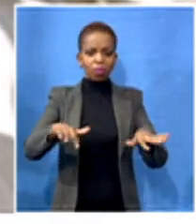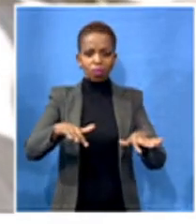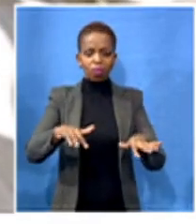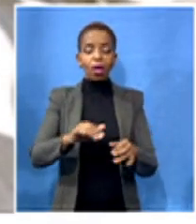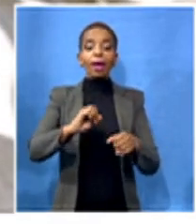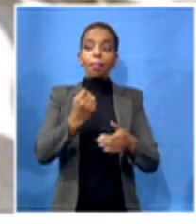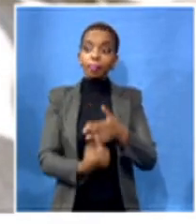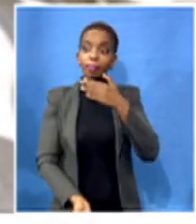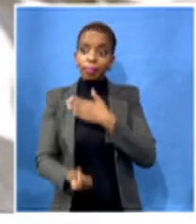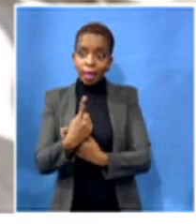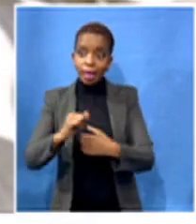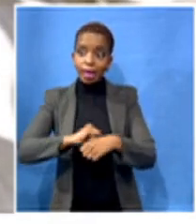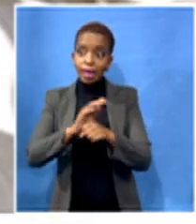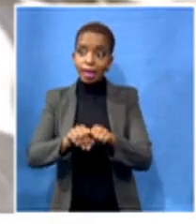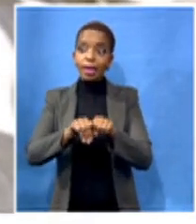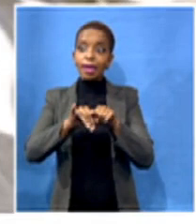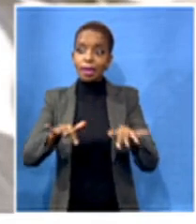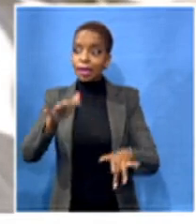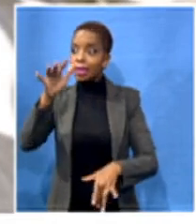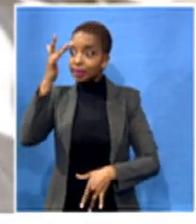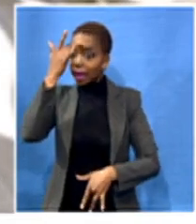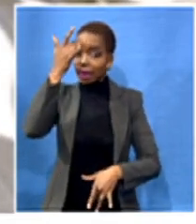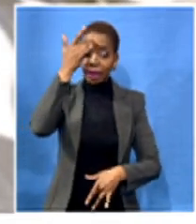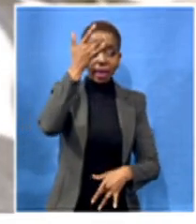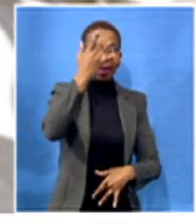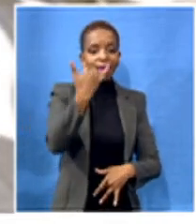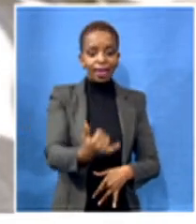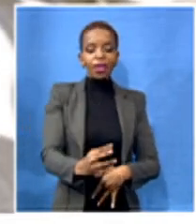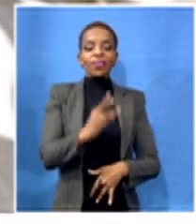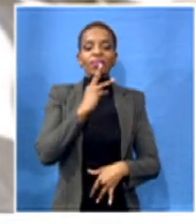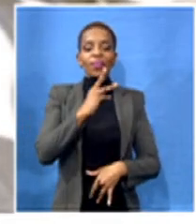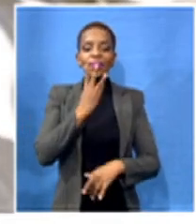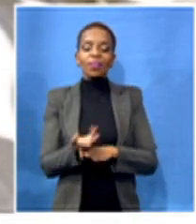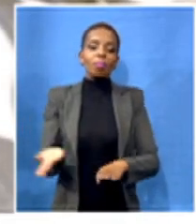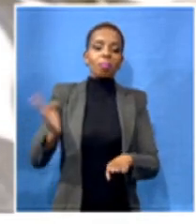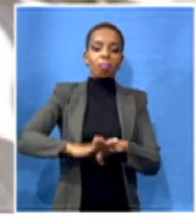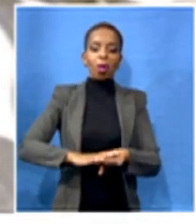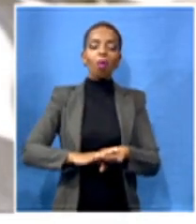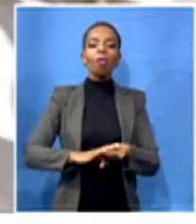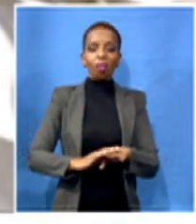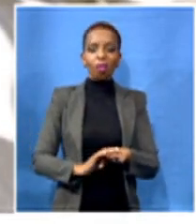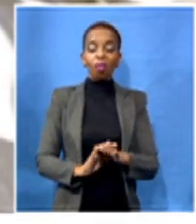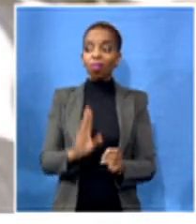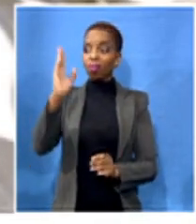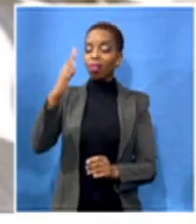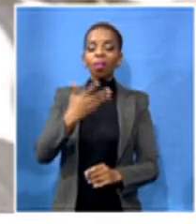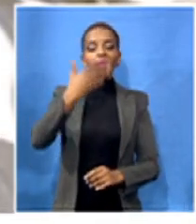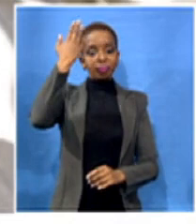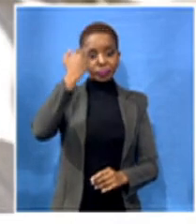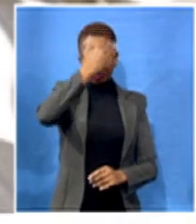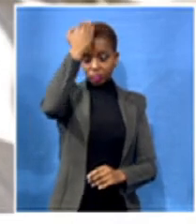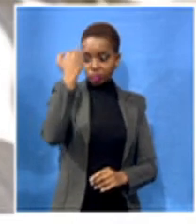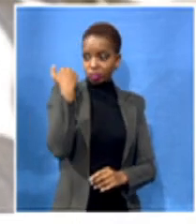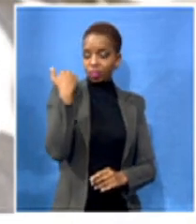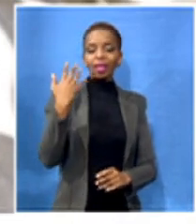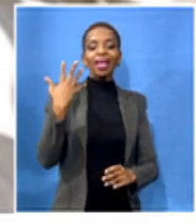did is to clarify that issue. Right now, Nkosazana Dlamini-Zuma made it clear in agreement with other economists